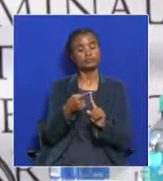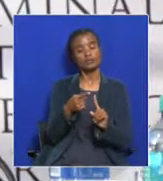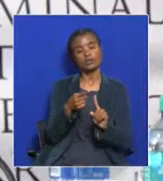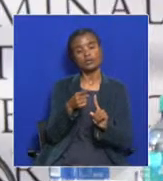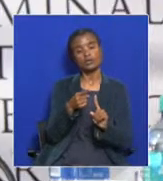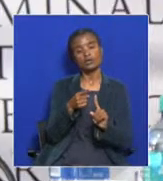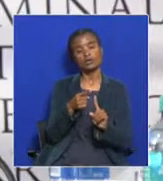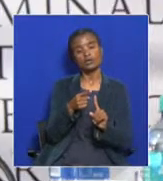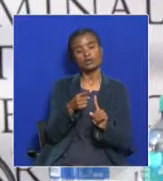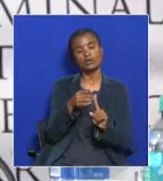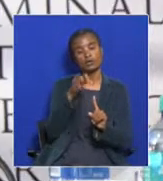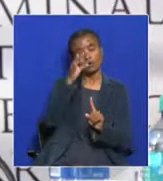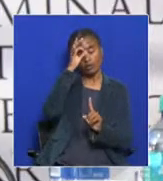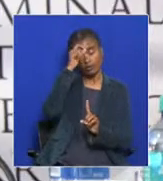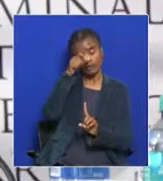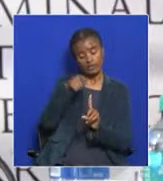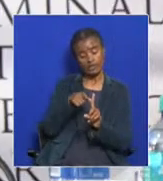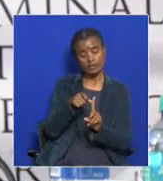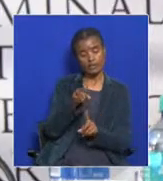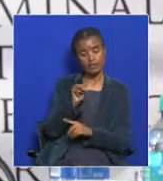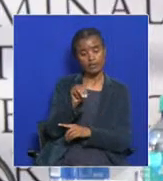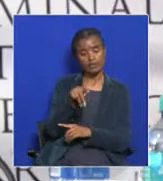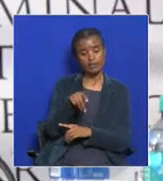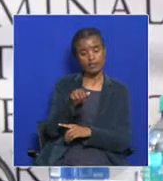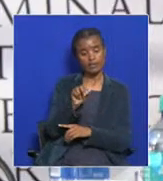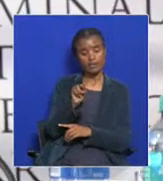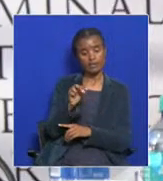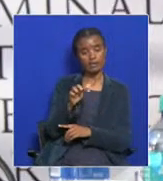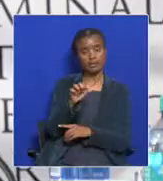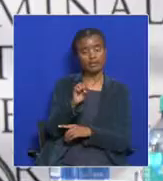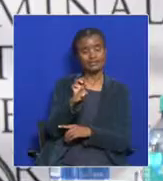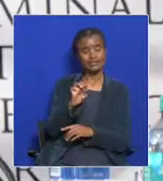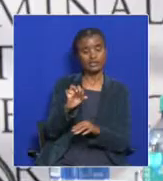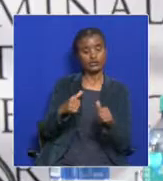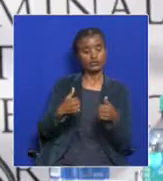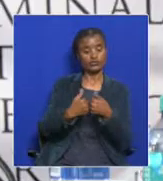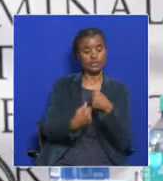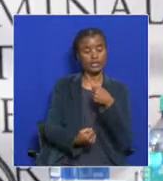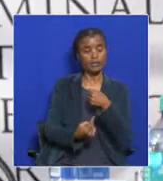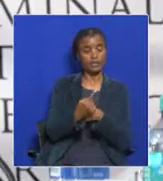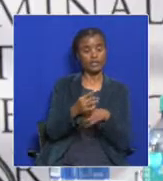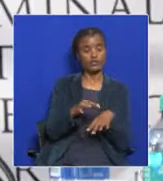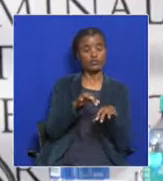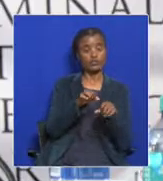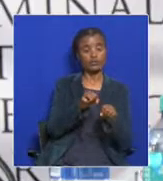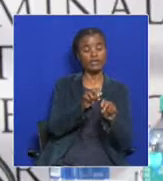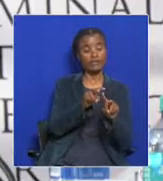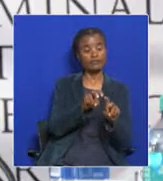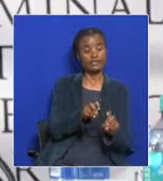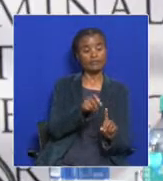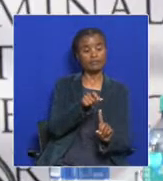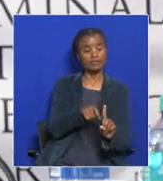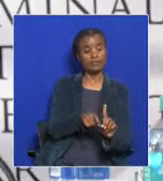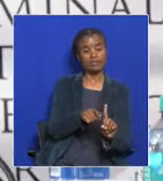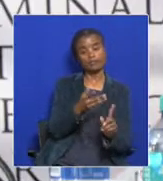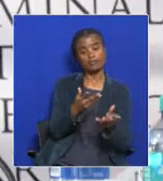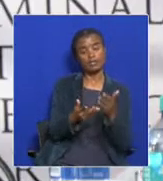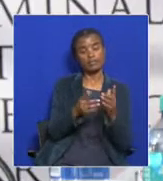experienced after he took over as an investigating officer, was it not appropriate to direct them to the